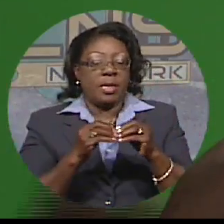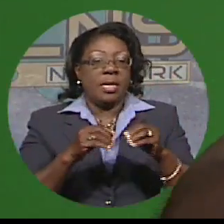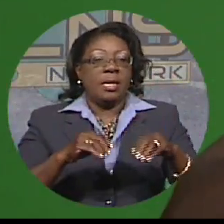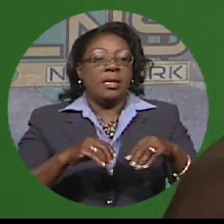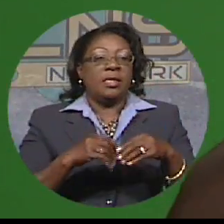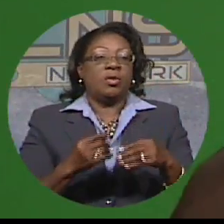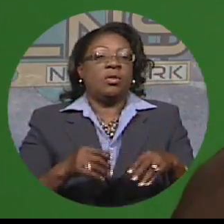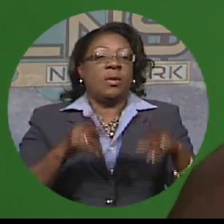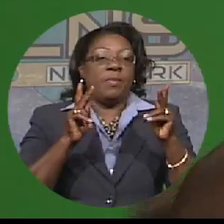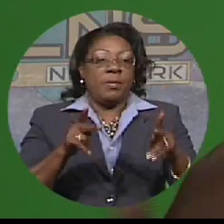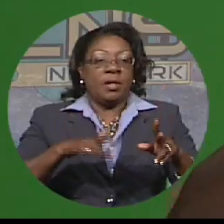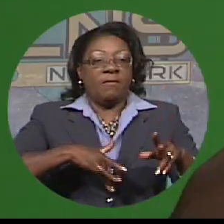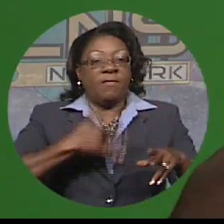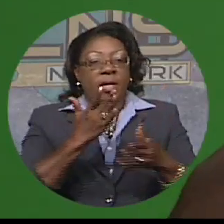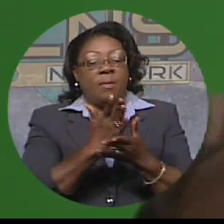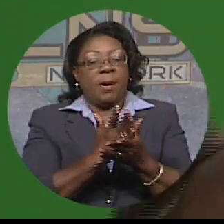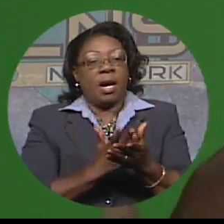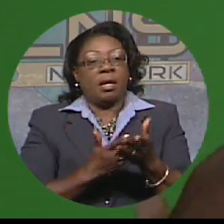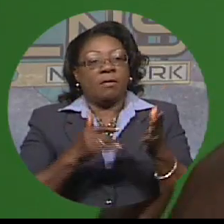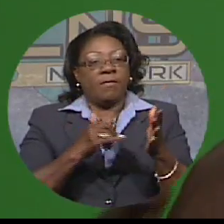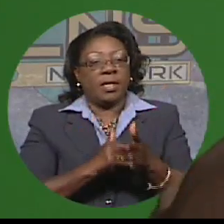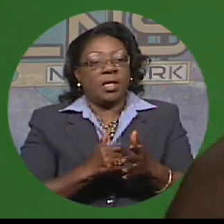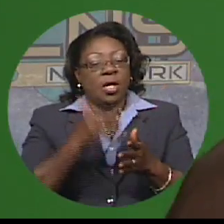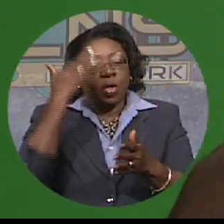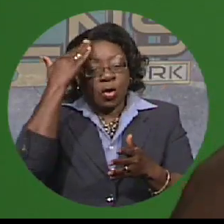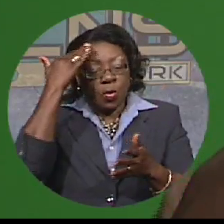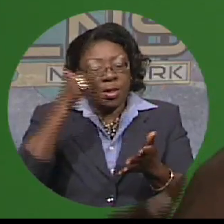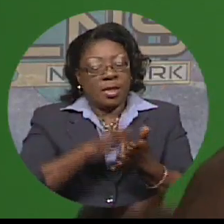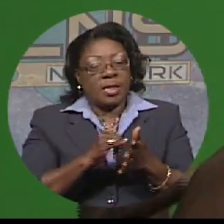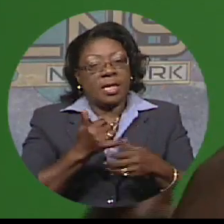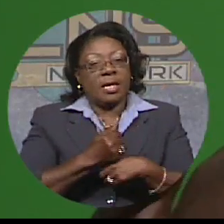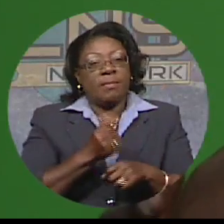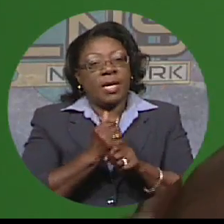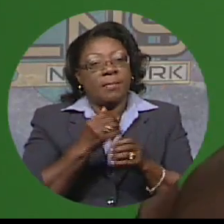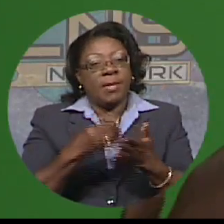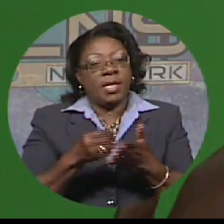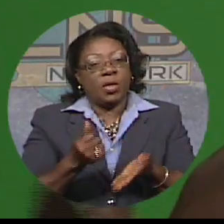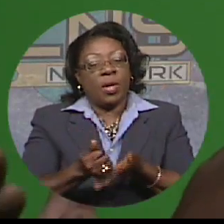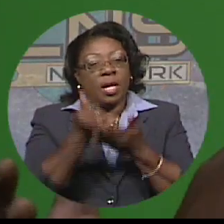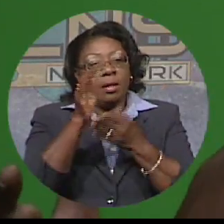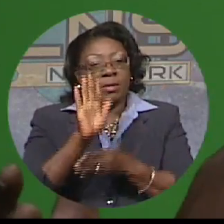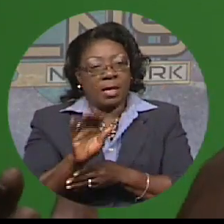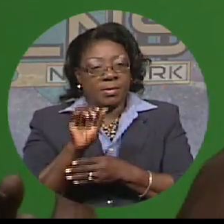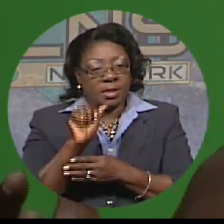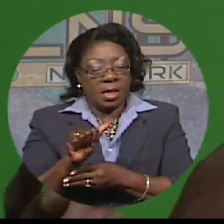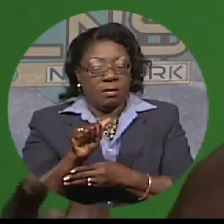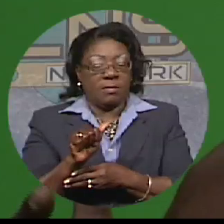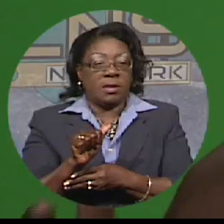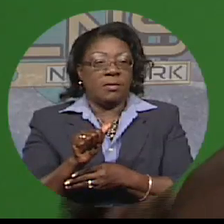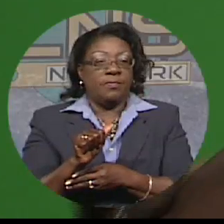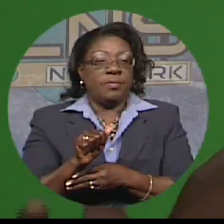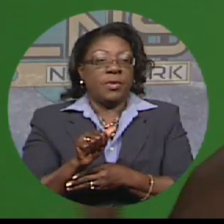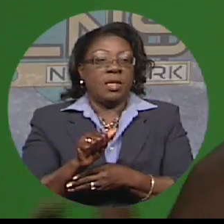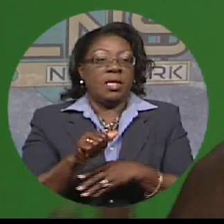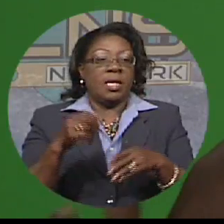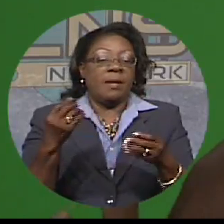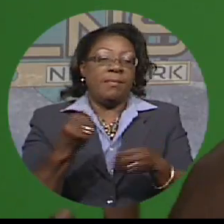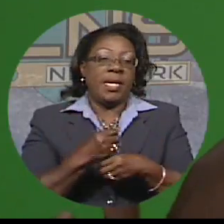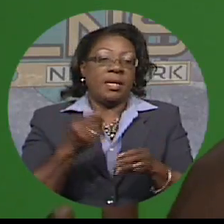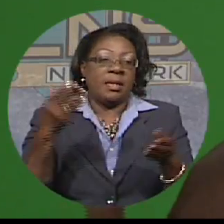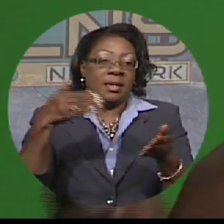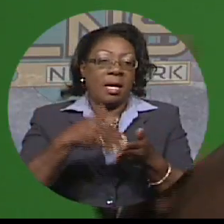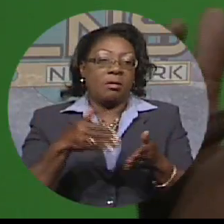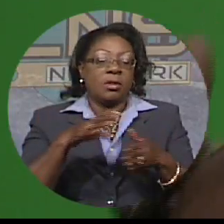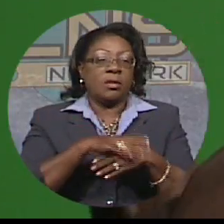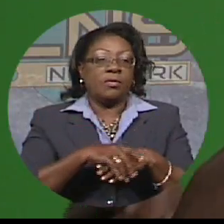so they could feel a part of it, knowing that they can make money to help themselves. And I'm not just talking about a corpus. I'm talking about thousands of